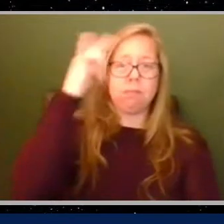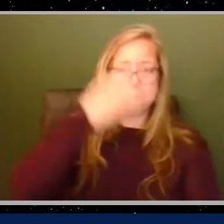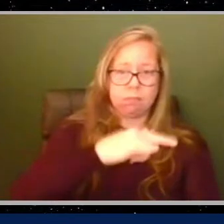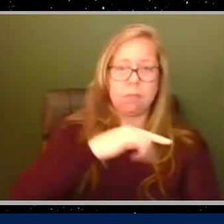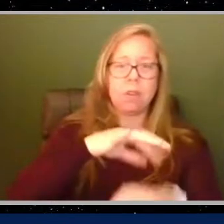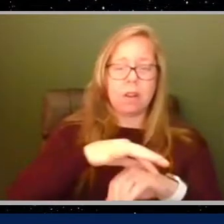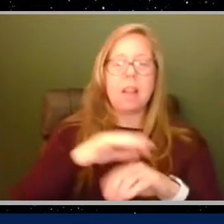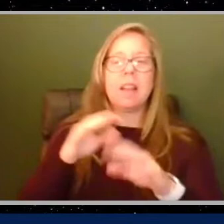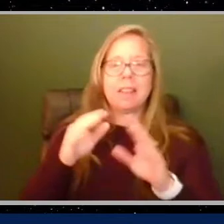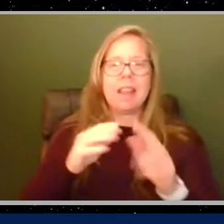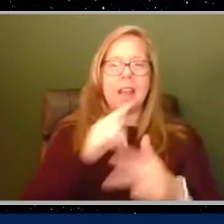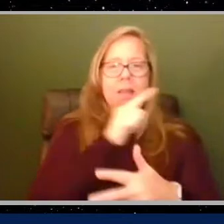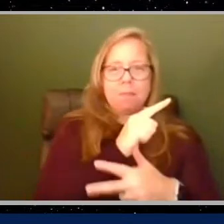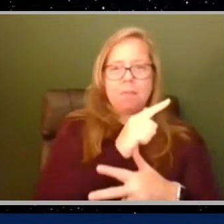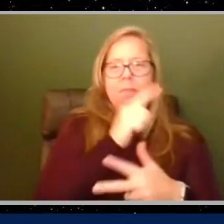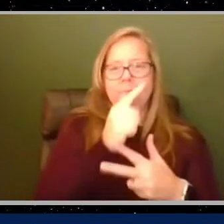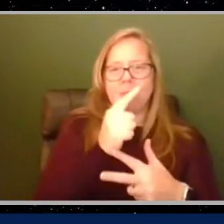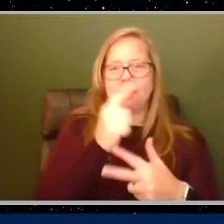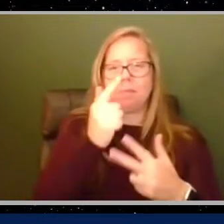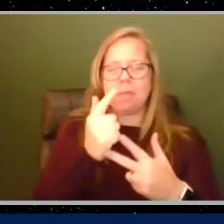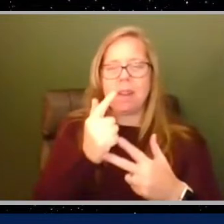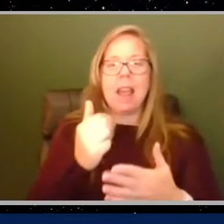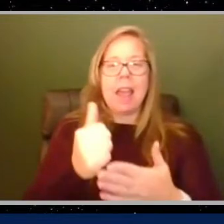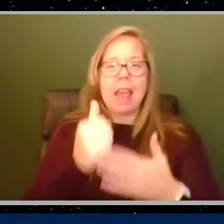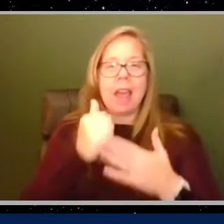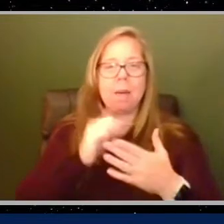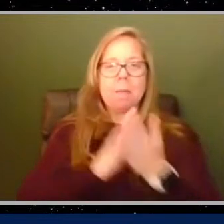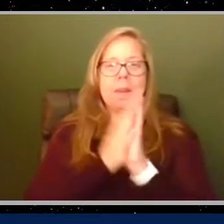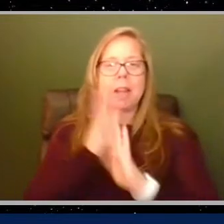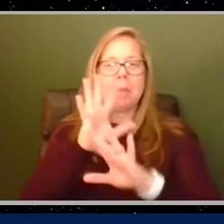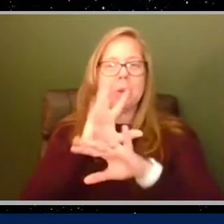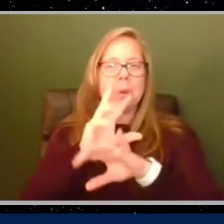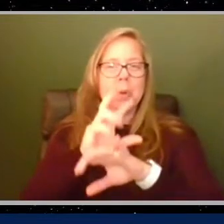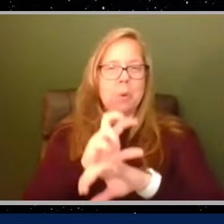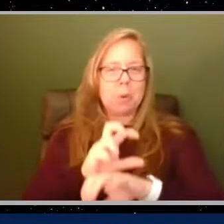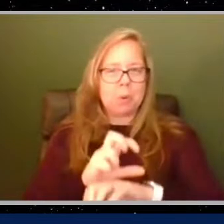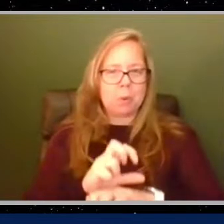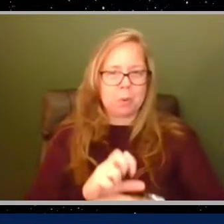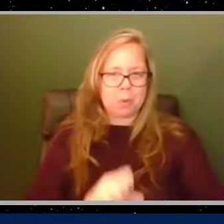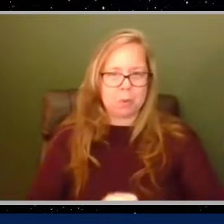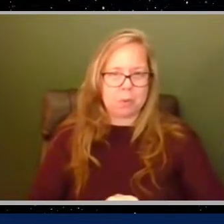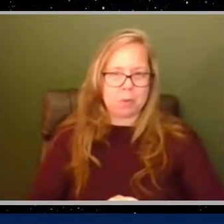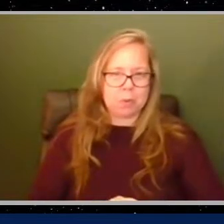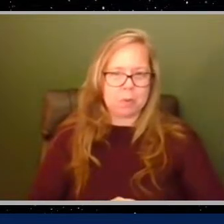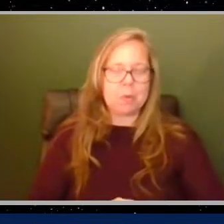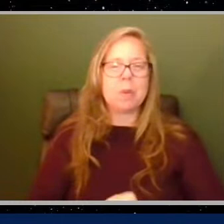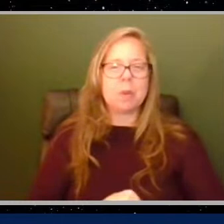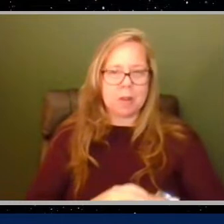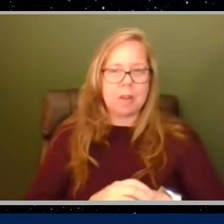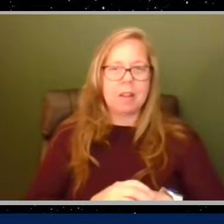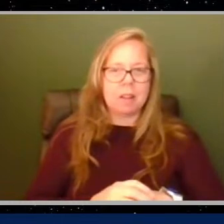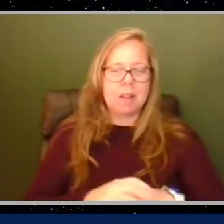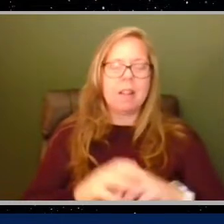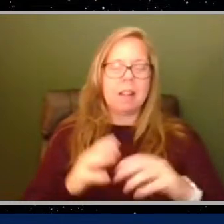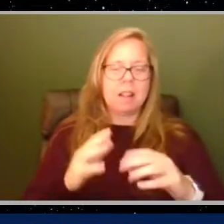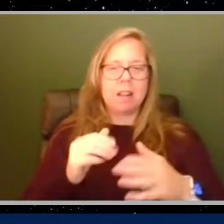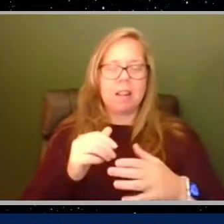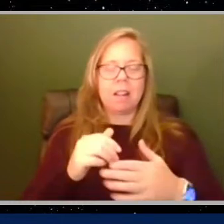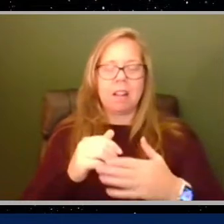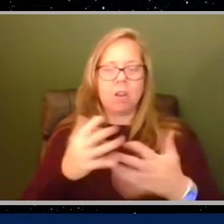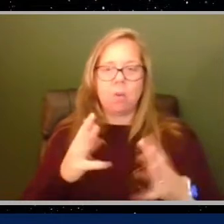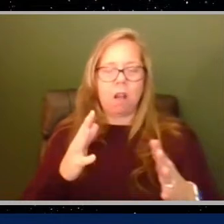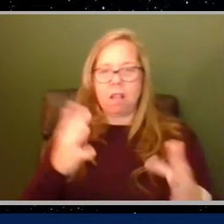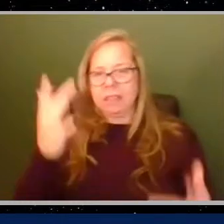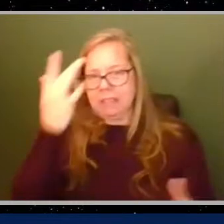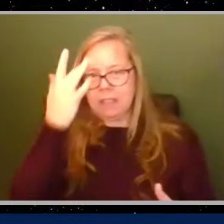progressive like that. It's kind of a way to also ease you in so that you're not right That's a away good point. going, oh, here's zero gravity, goodbye Yeah. breakfast. Yeah. It fair. starts